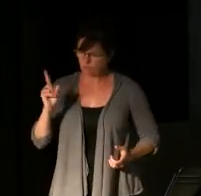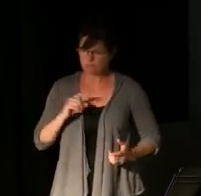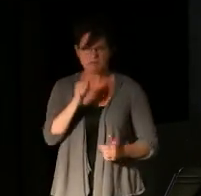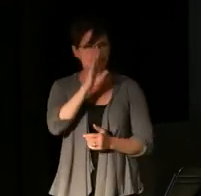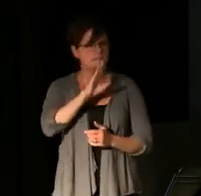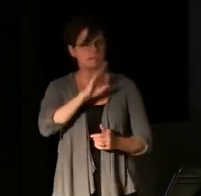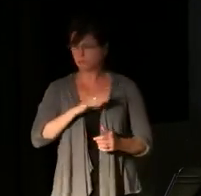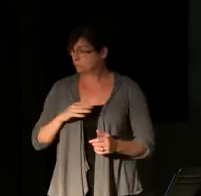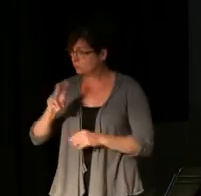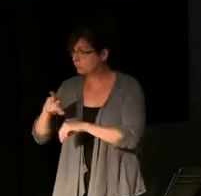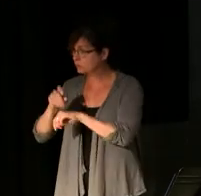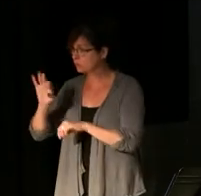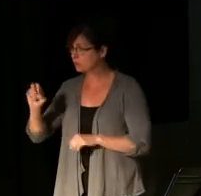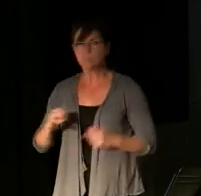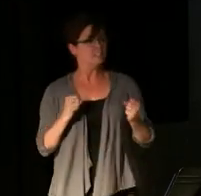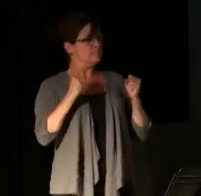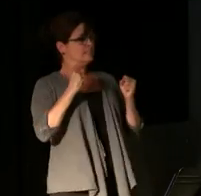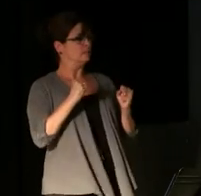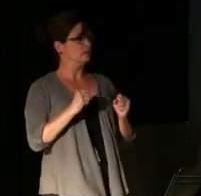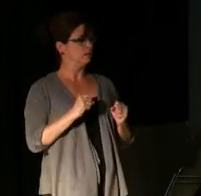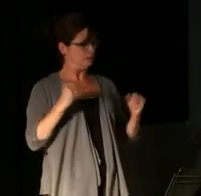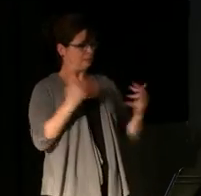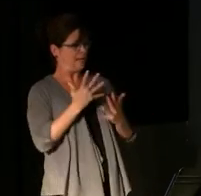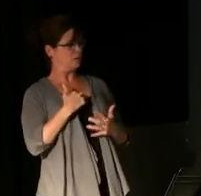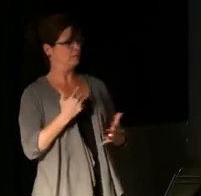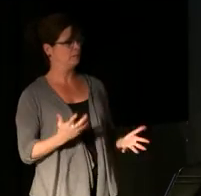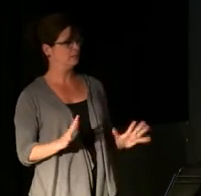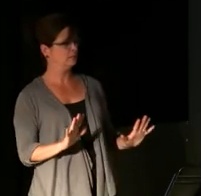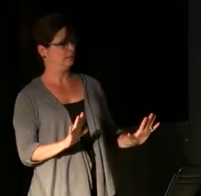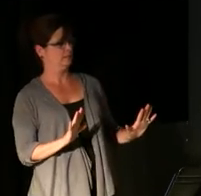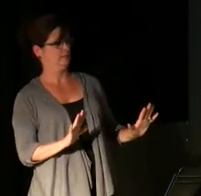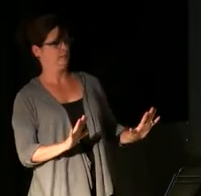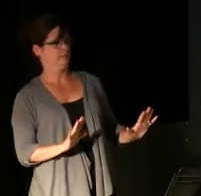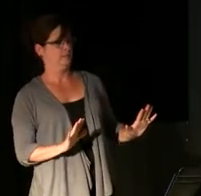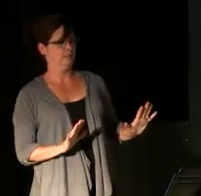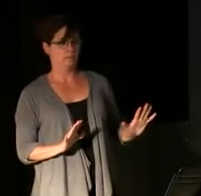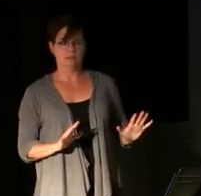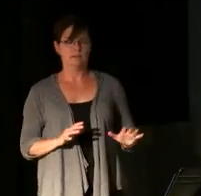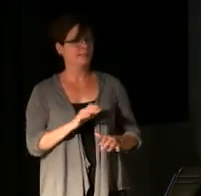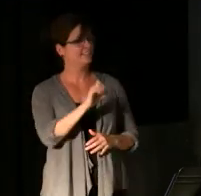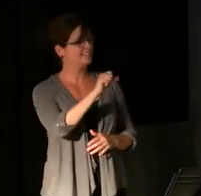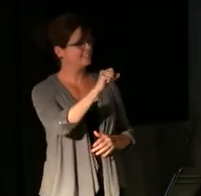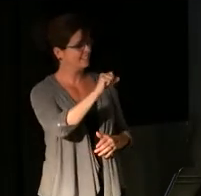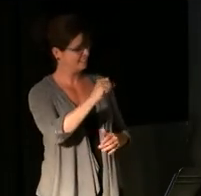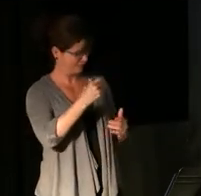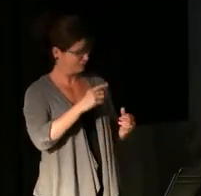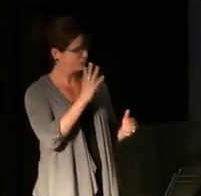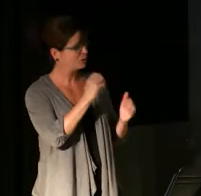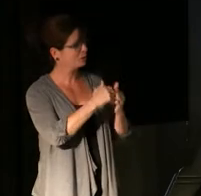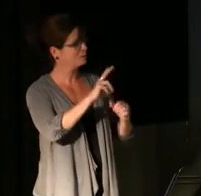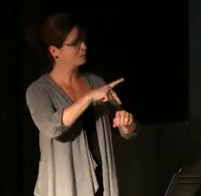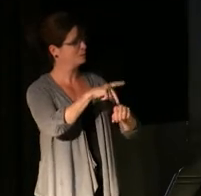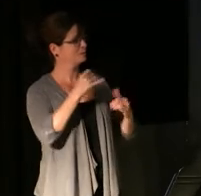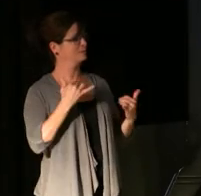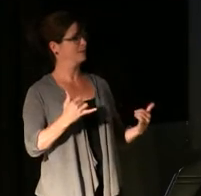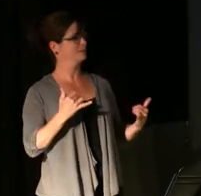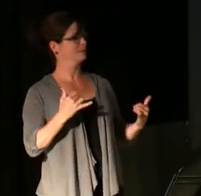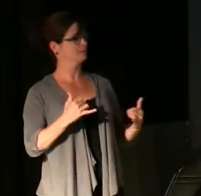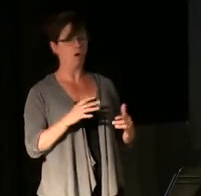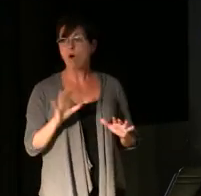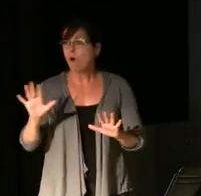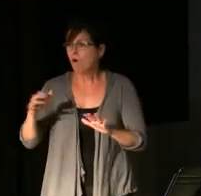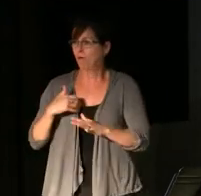this the principal's office? Ugh, you scare me. But yes, in fact, you're talking to the principal.